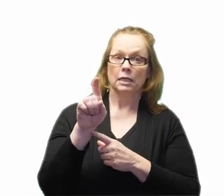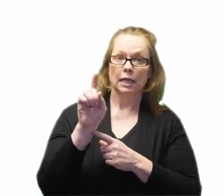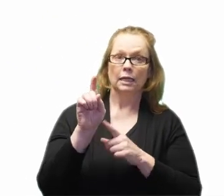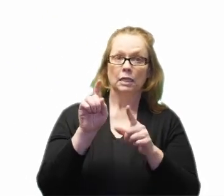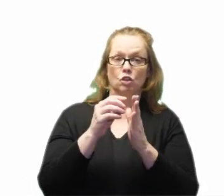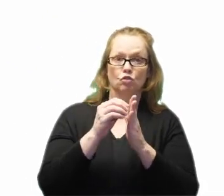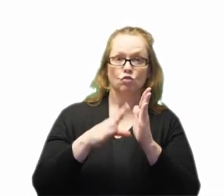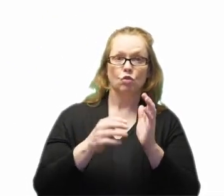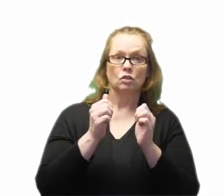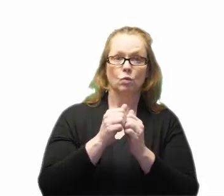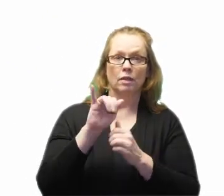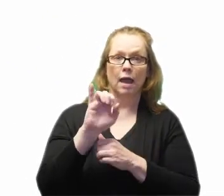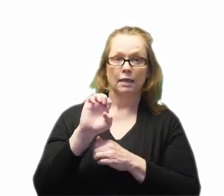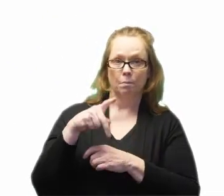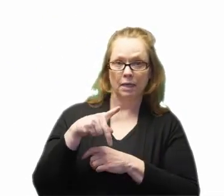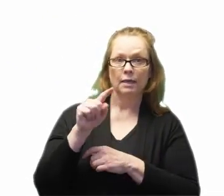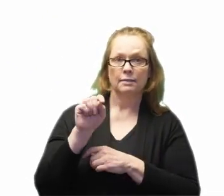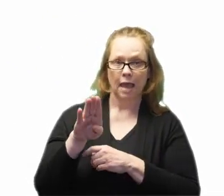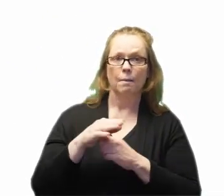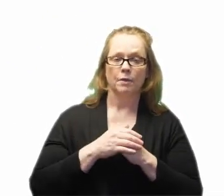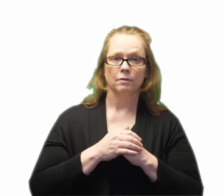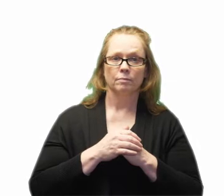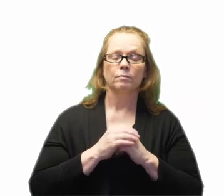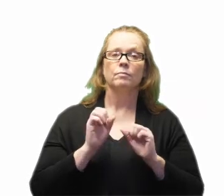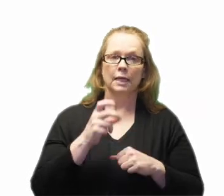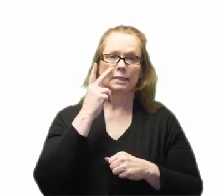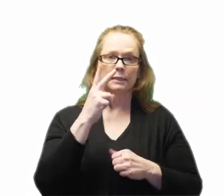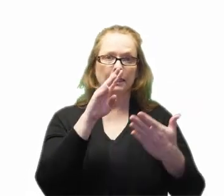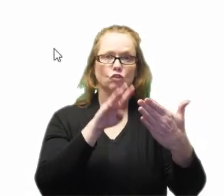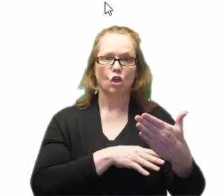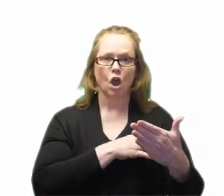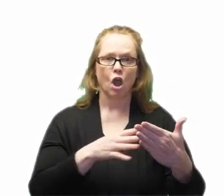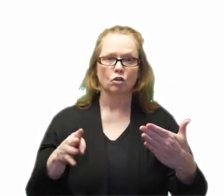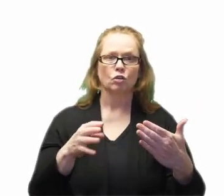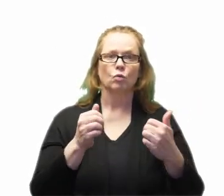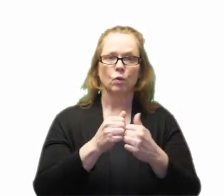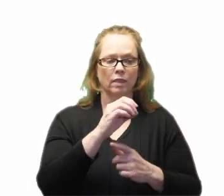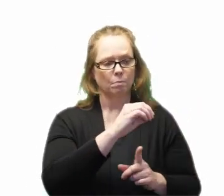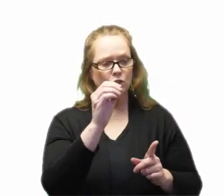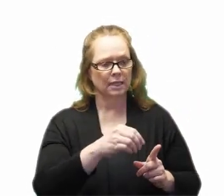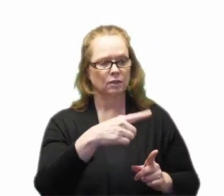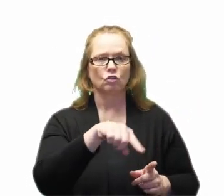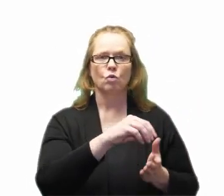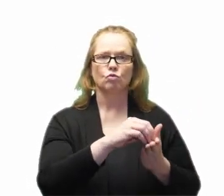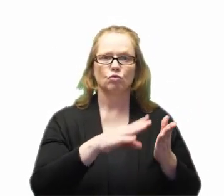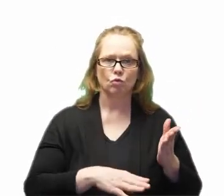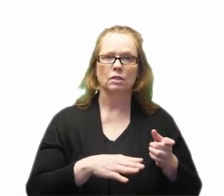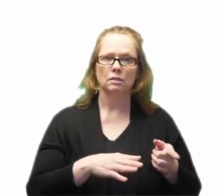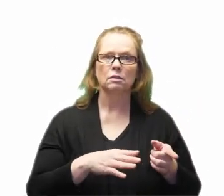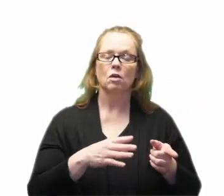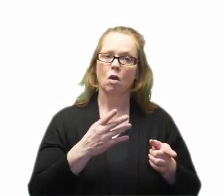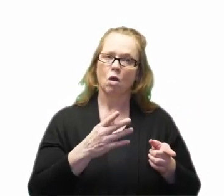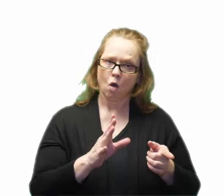Click the Students with IEPs tab to see a chart with the percentages of students who are